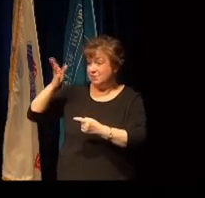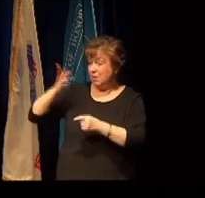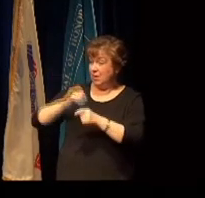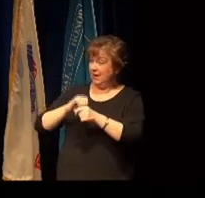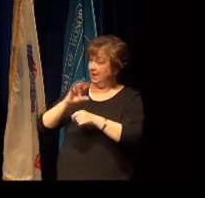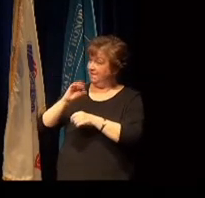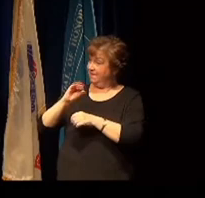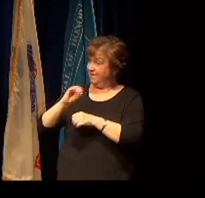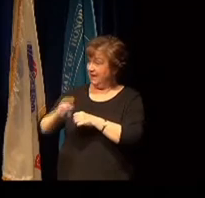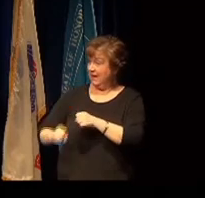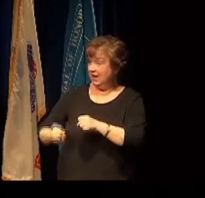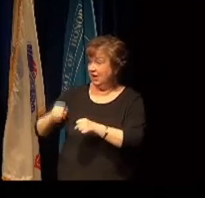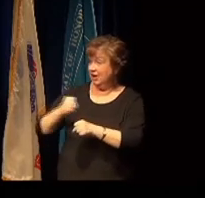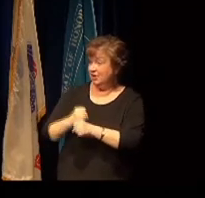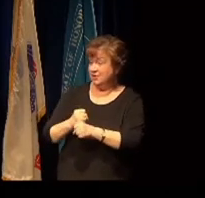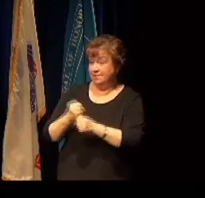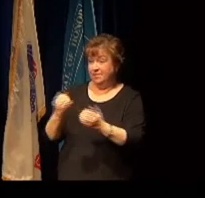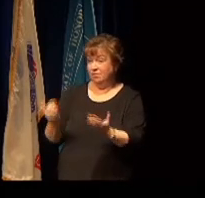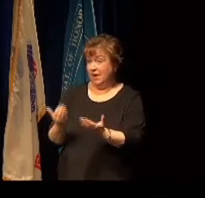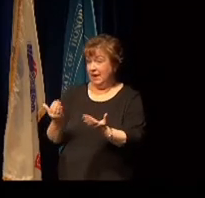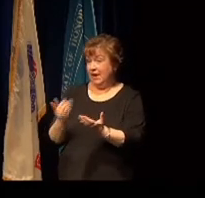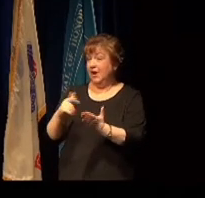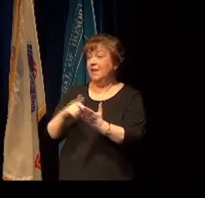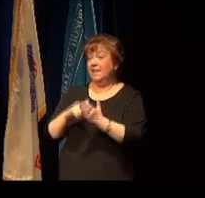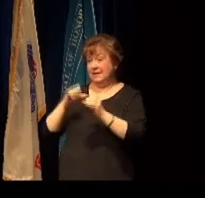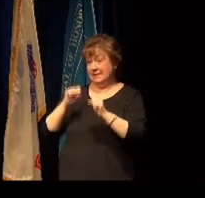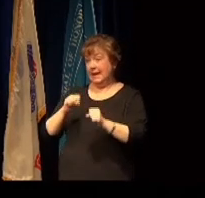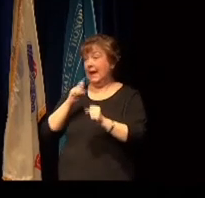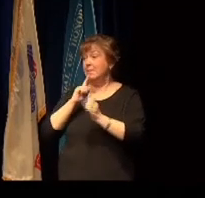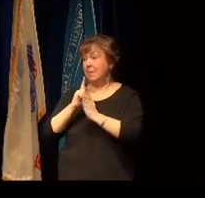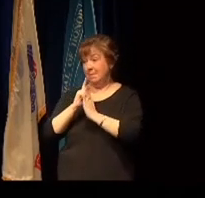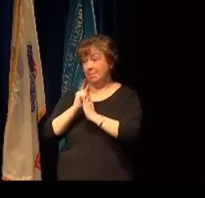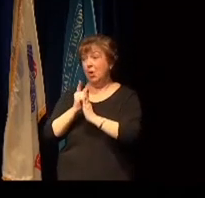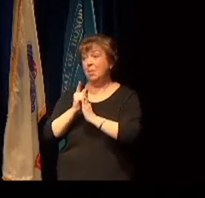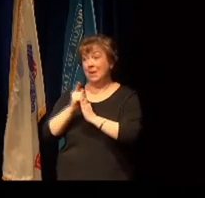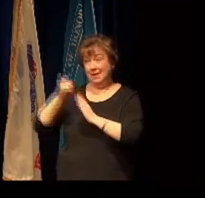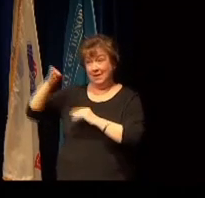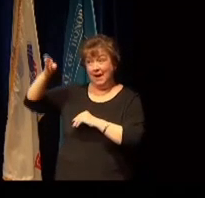right here. This could be the moment for which